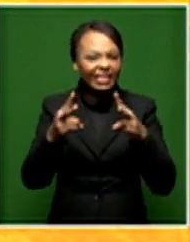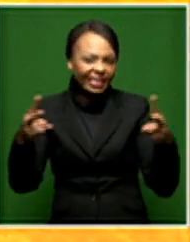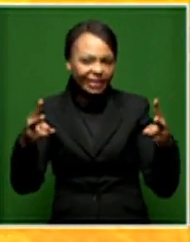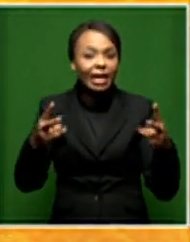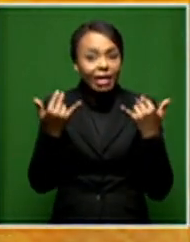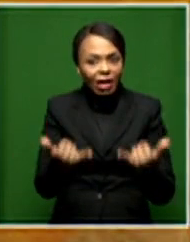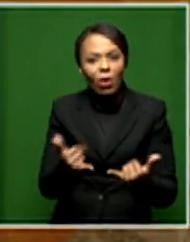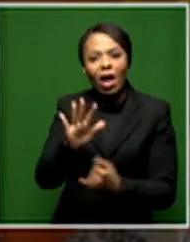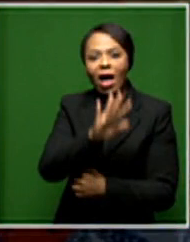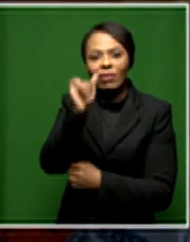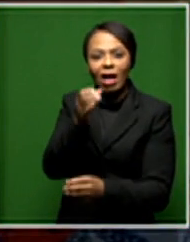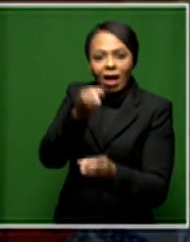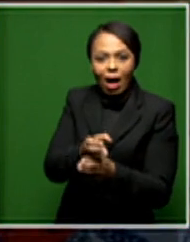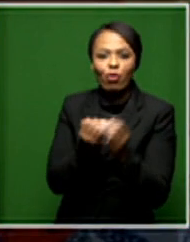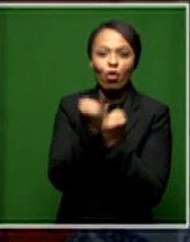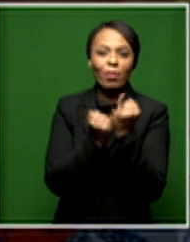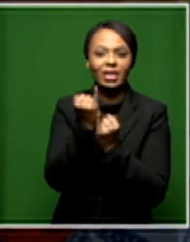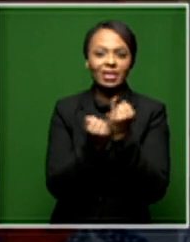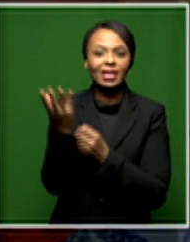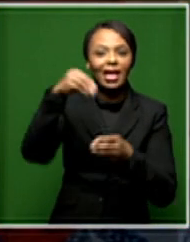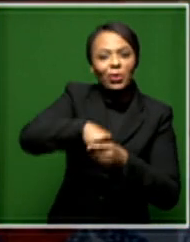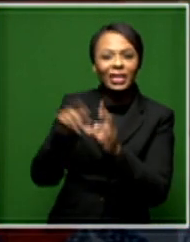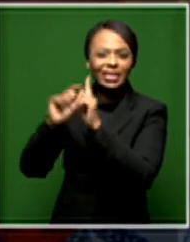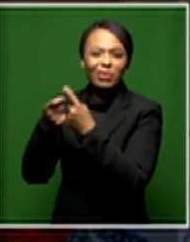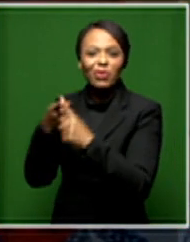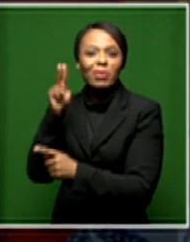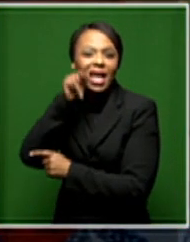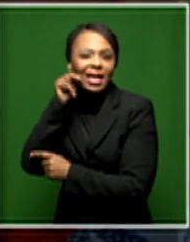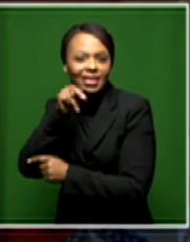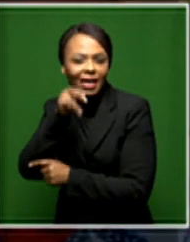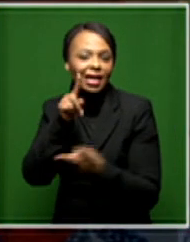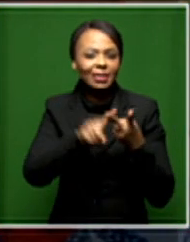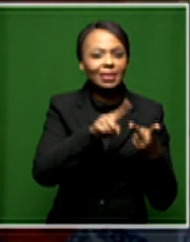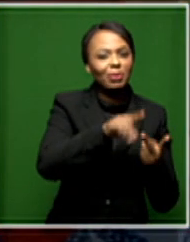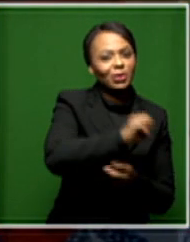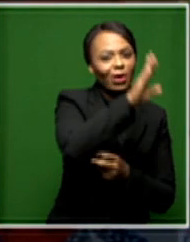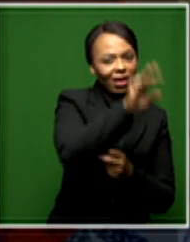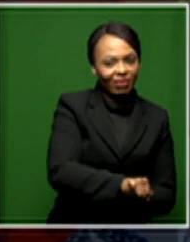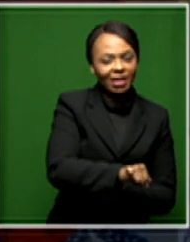the competition will include a visiting team from Nigeria, as Craig has just said, against some